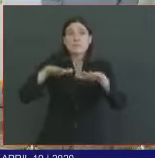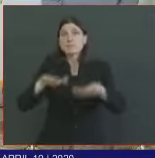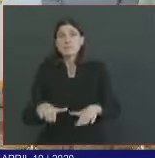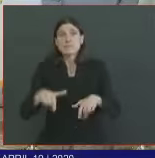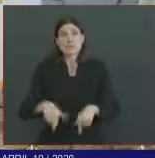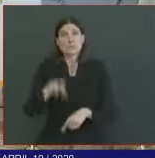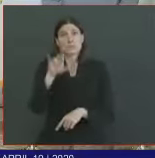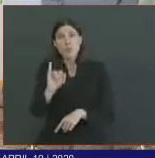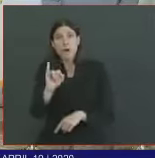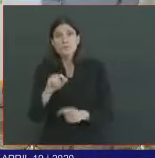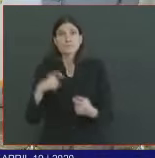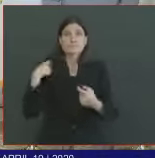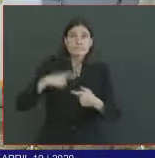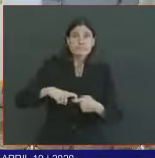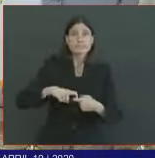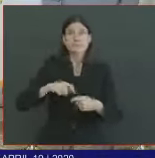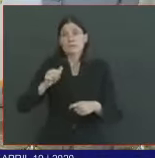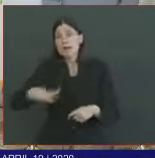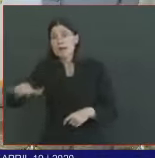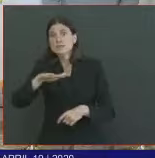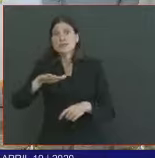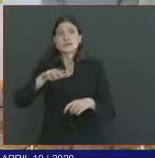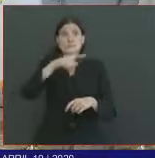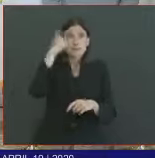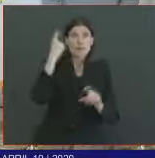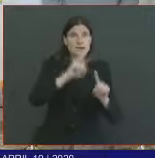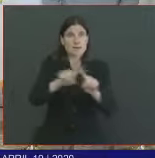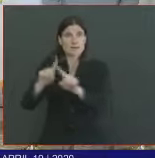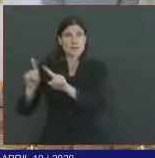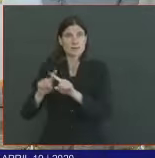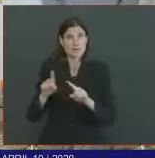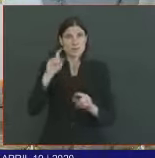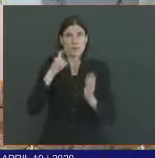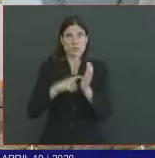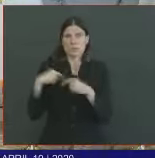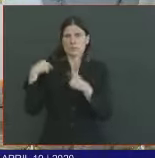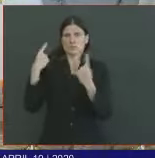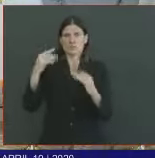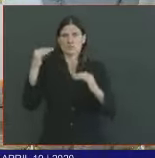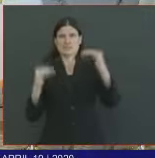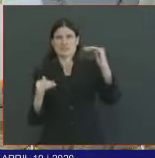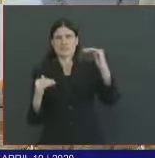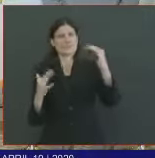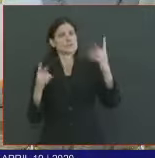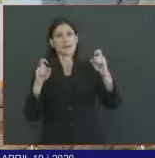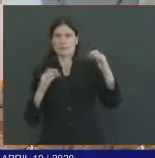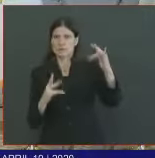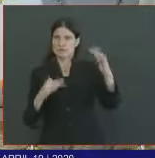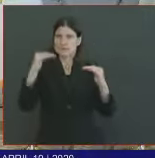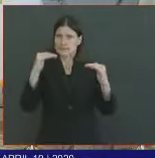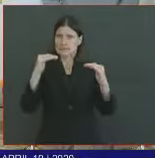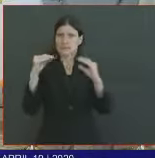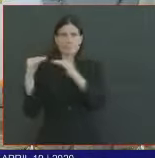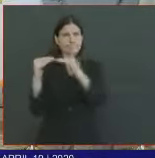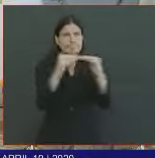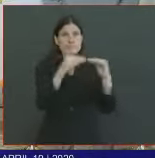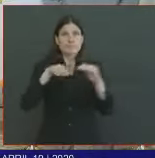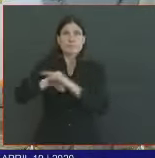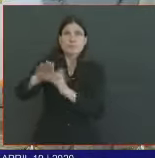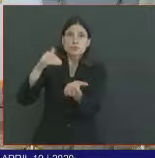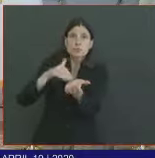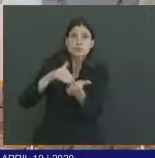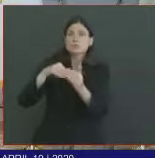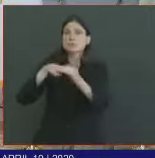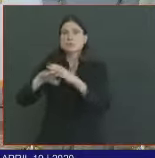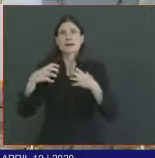codes. The trend is not unique to Rhode Island. It's a similar thing that you see in many other states, but that doesn't